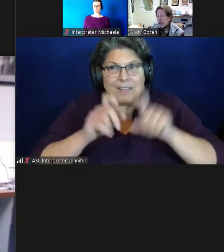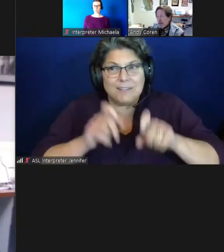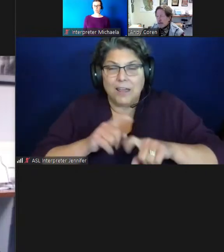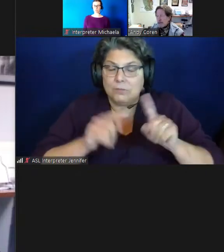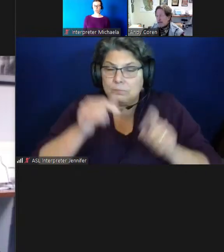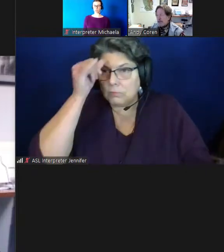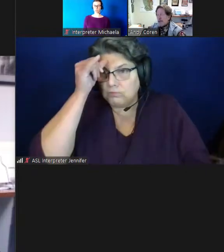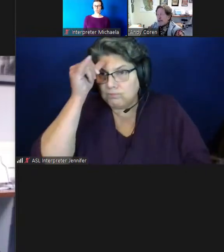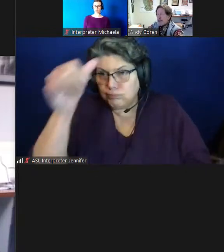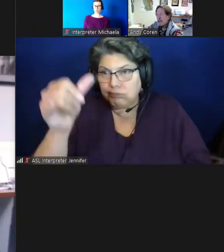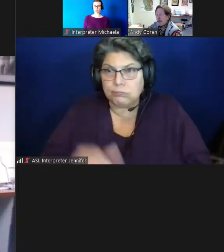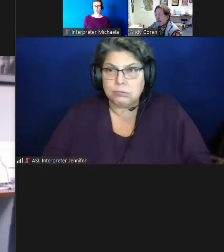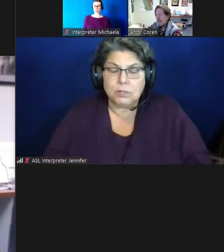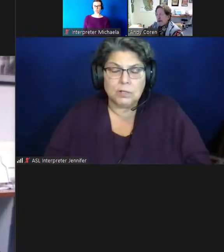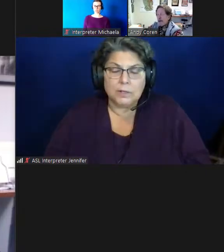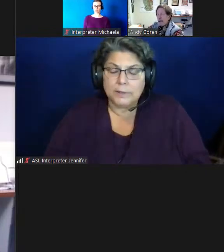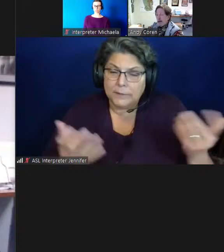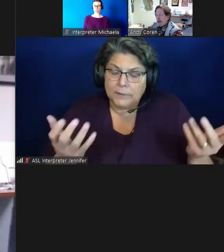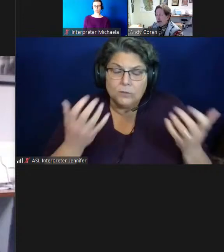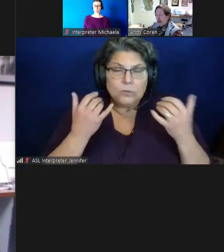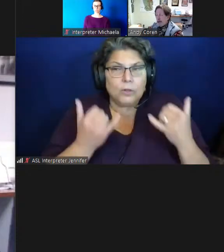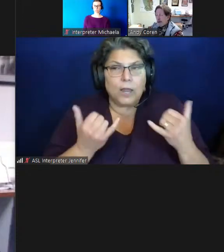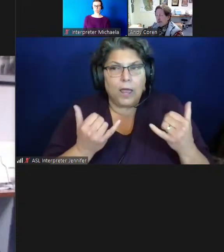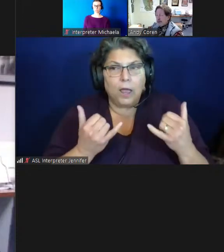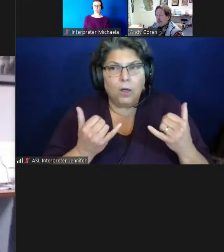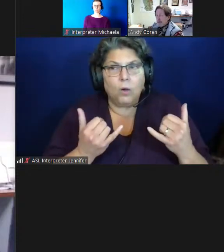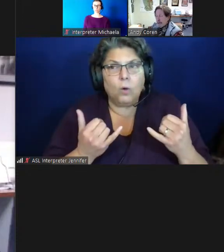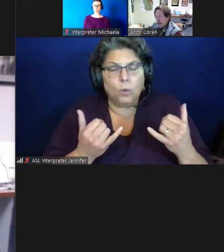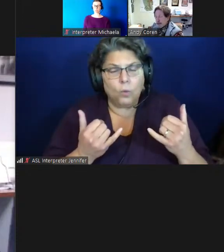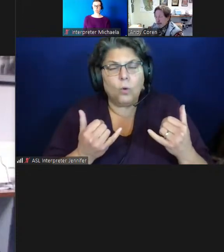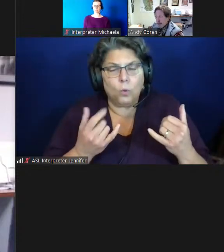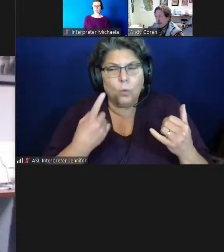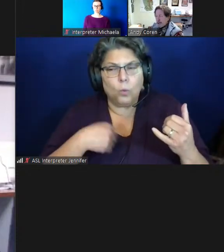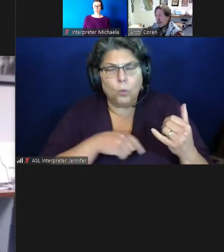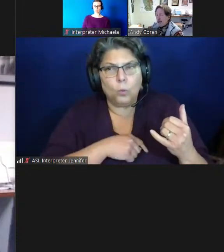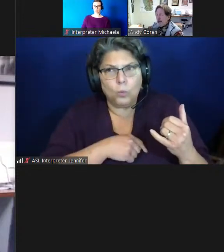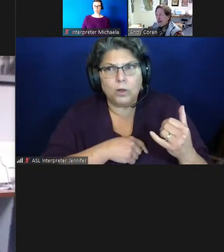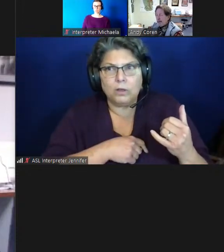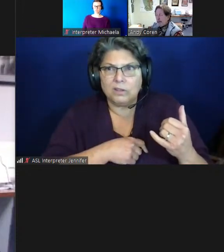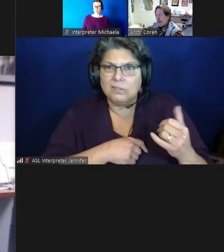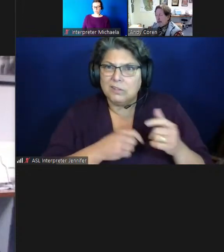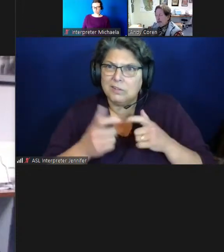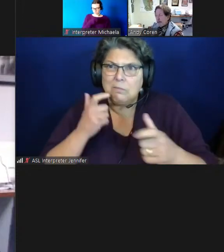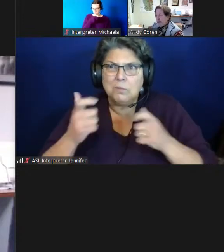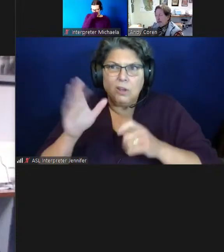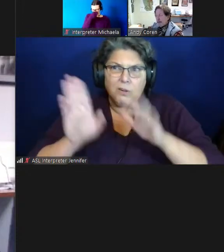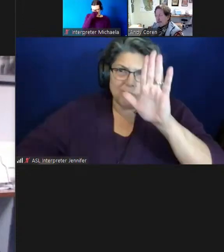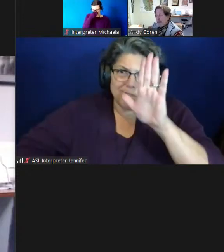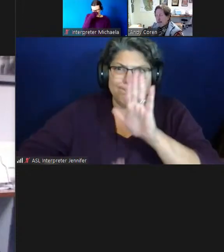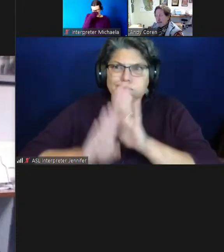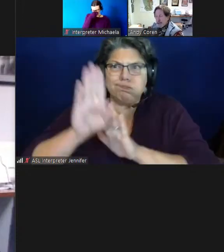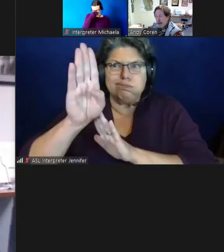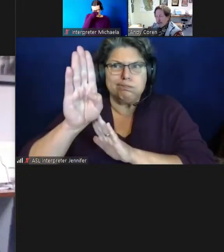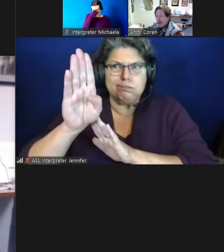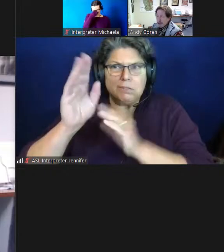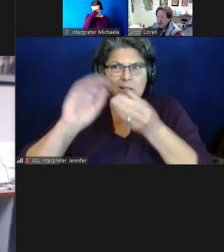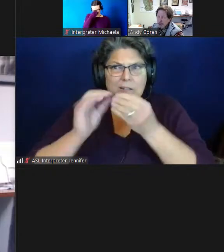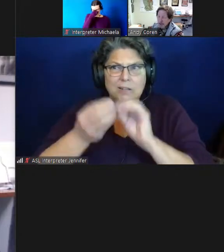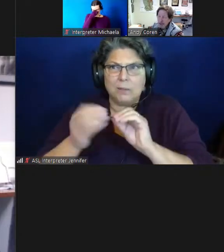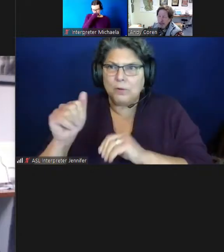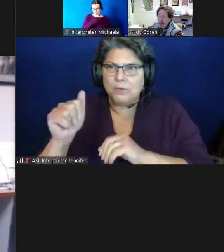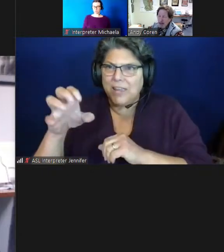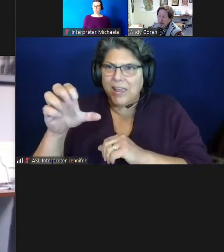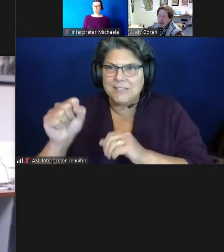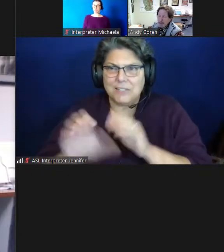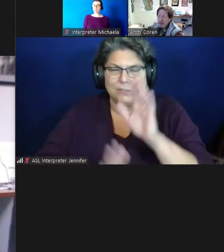So we're in a situation of a tremendous surge and tremendous scarcity.